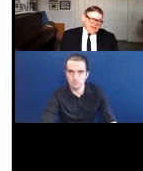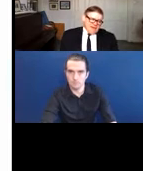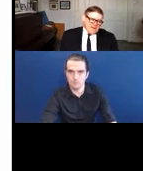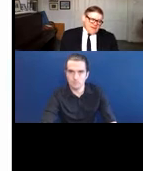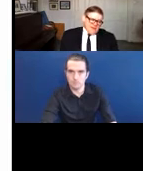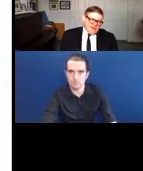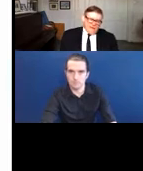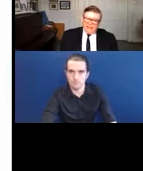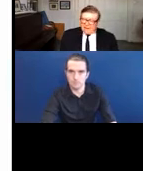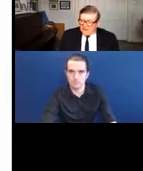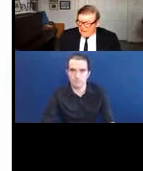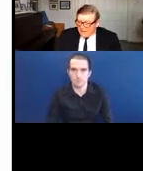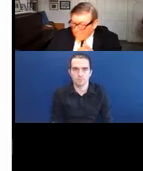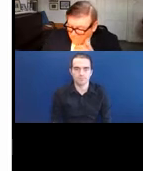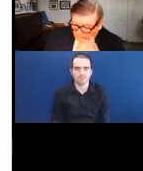Okay.